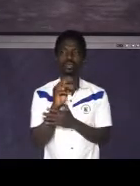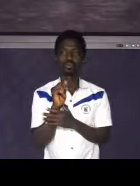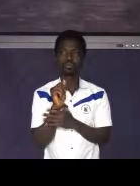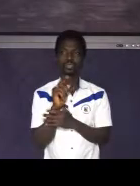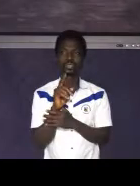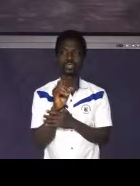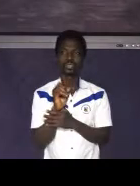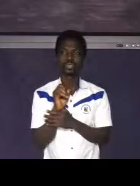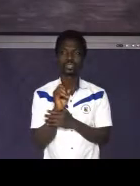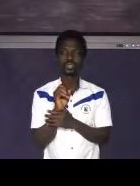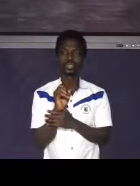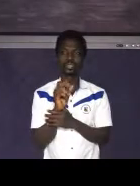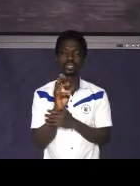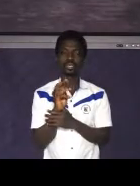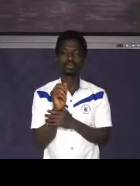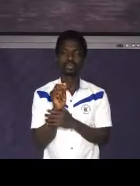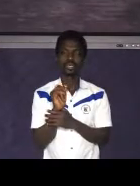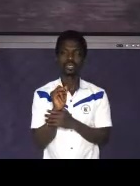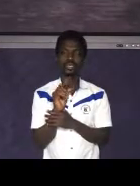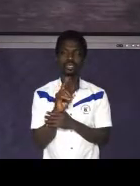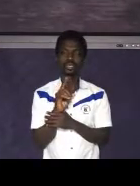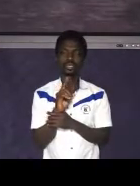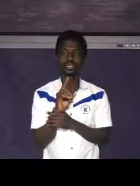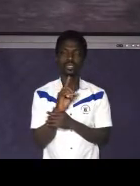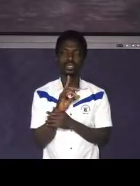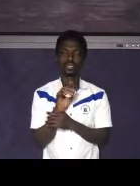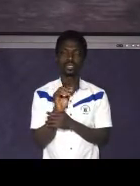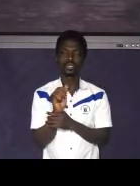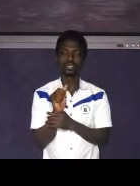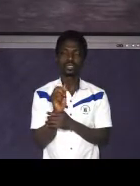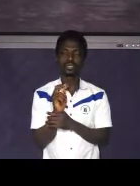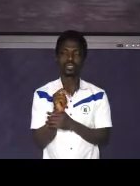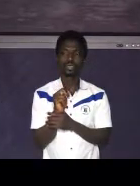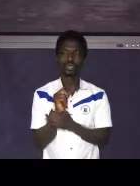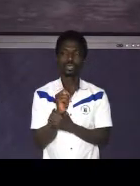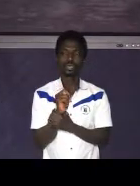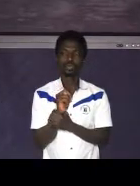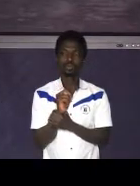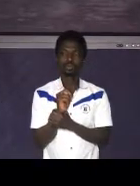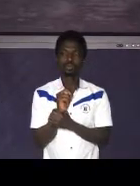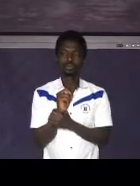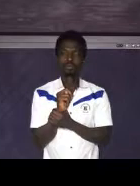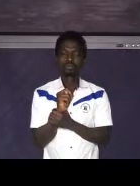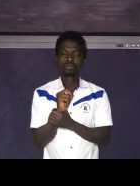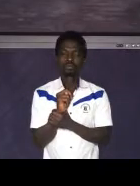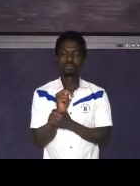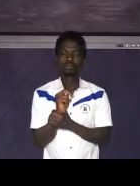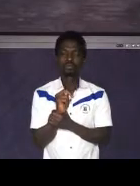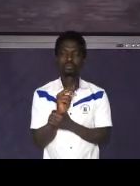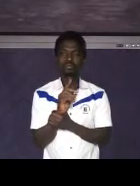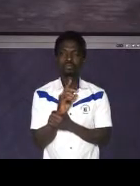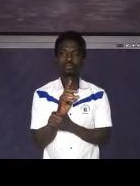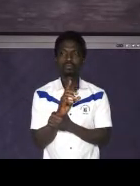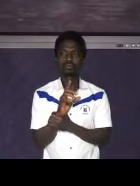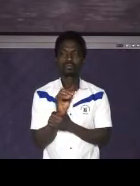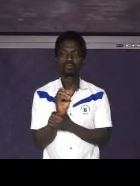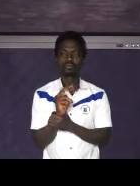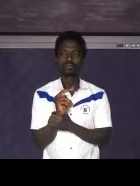M-A-D-E. Made, M-A-I-D. Loan, L-O-A-N.